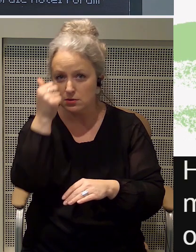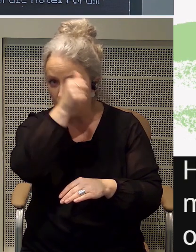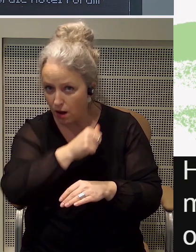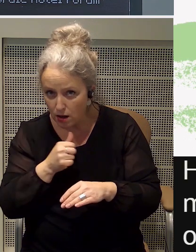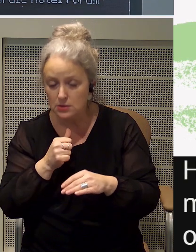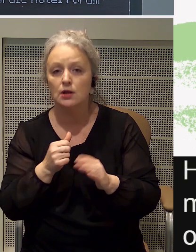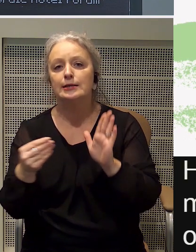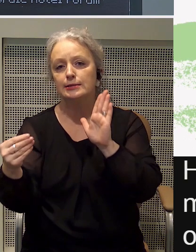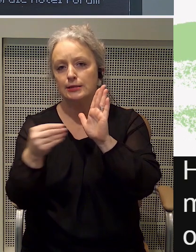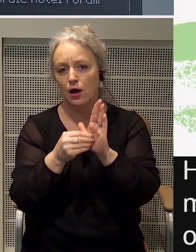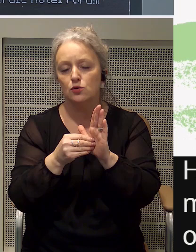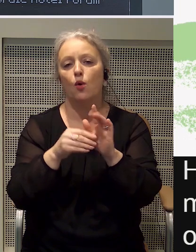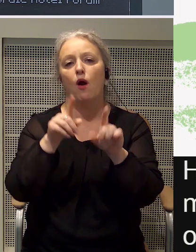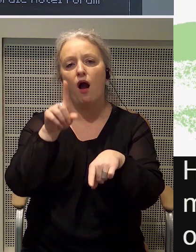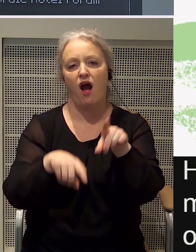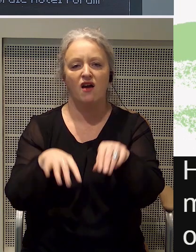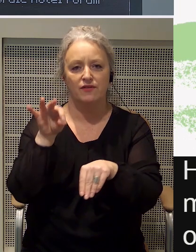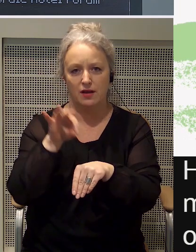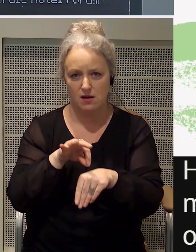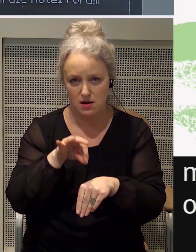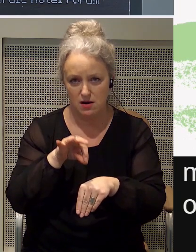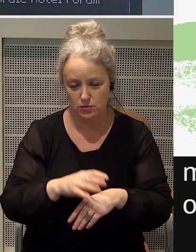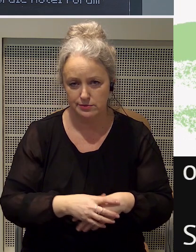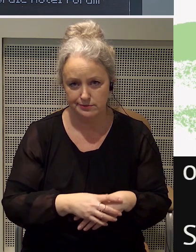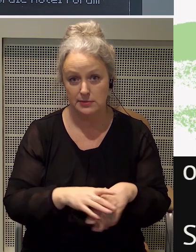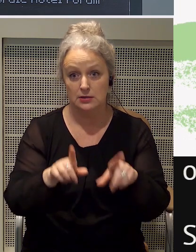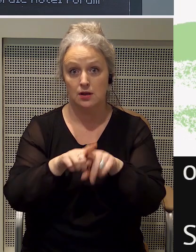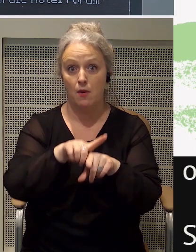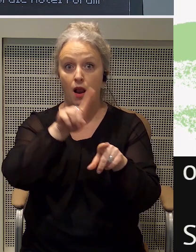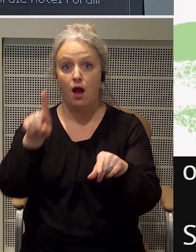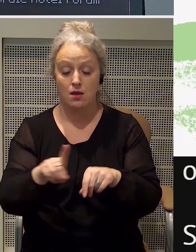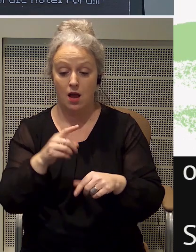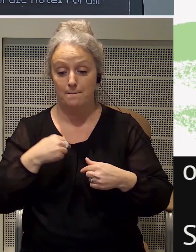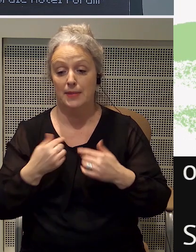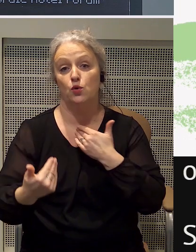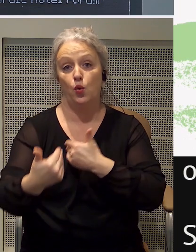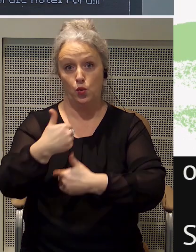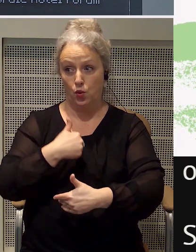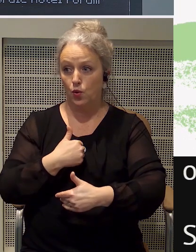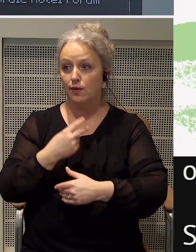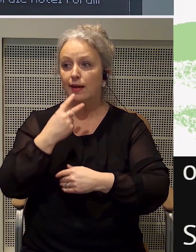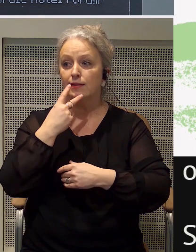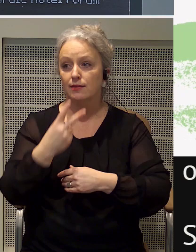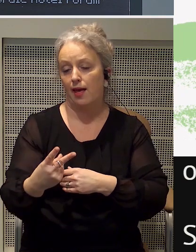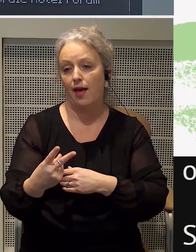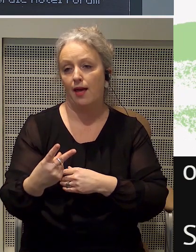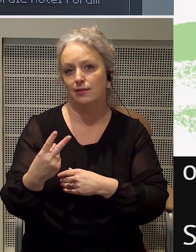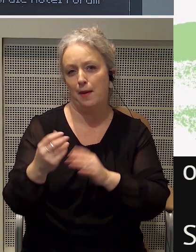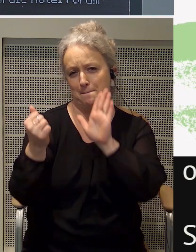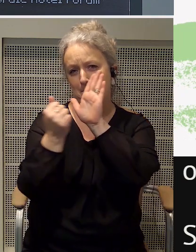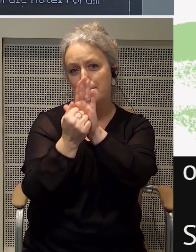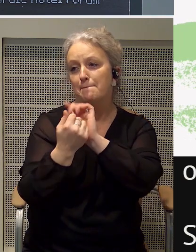facial features. And then he finally got the rare disease diagnosis. And then when